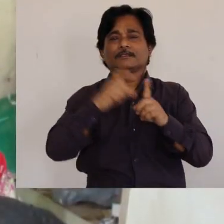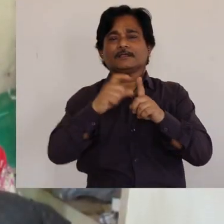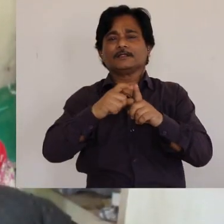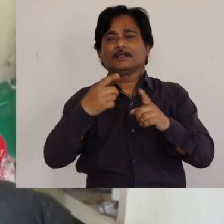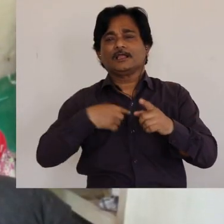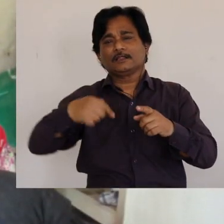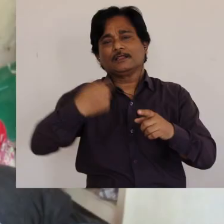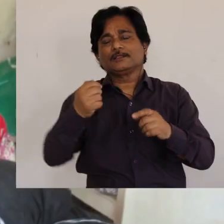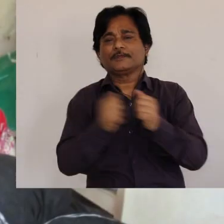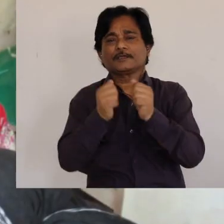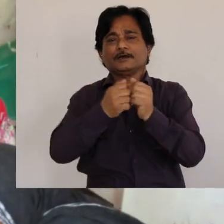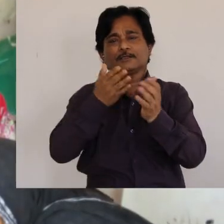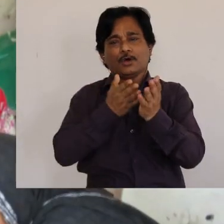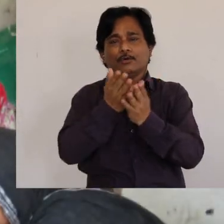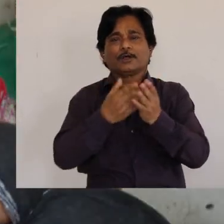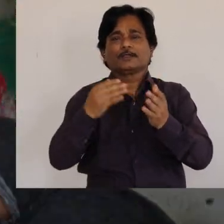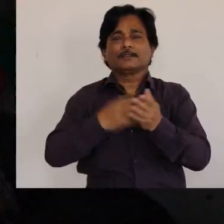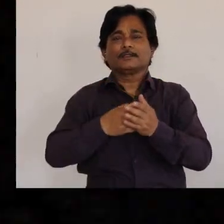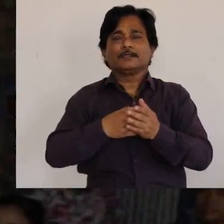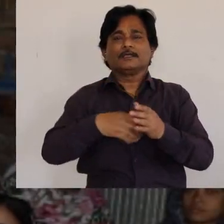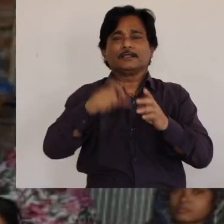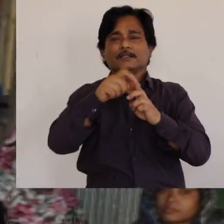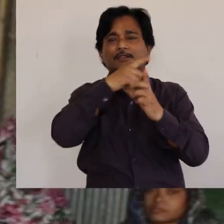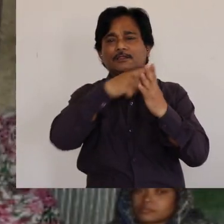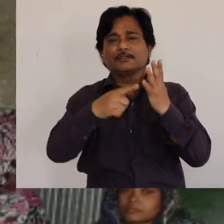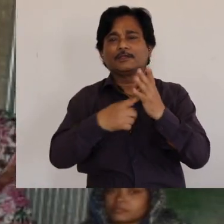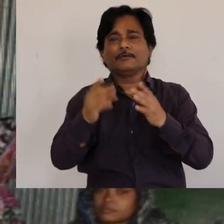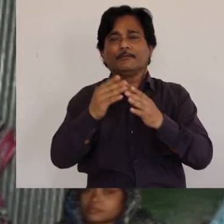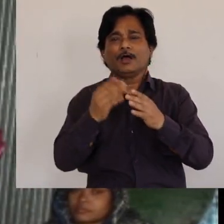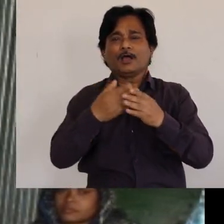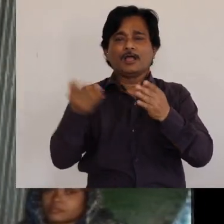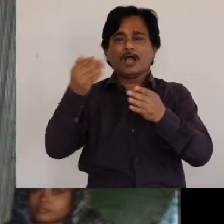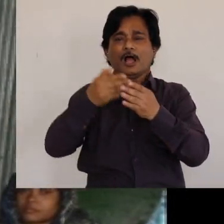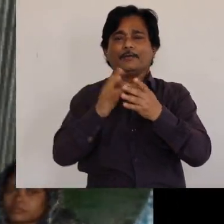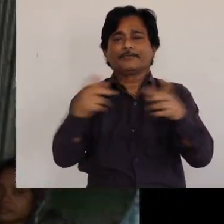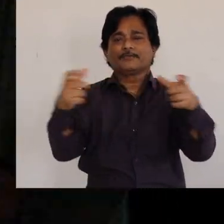CDD is intensively working on disability issues through self-help group approach.